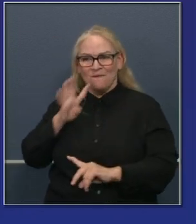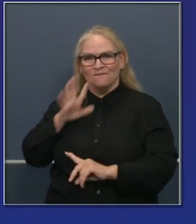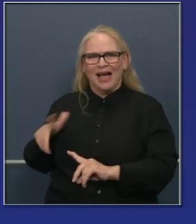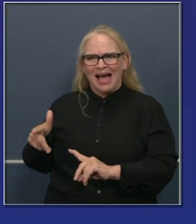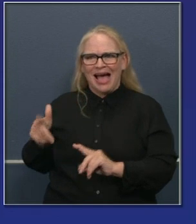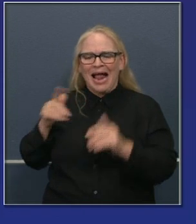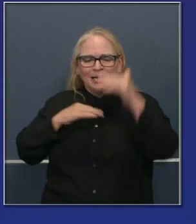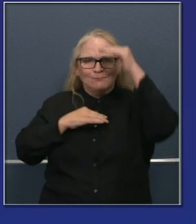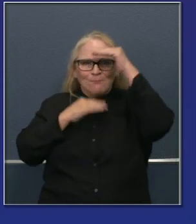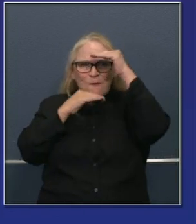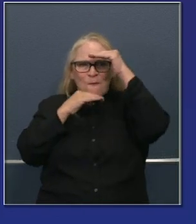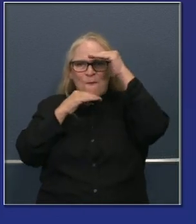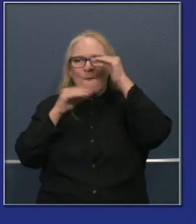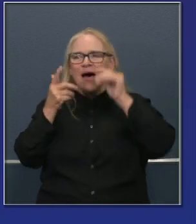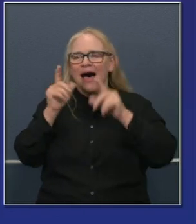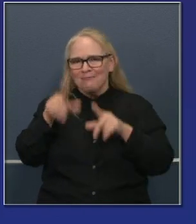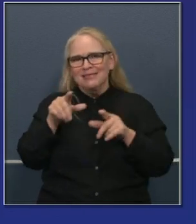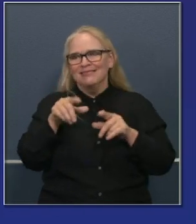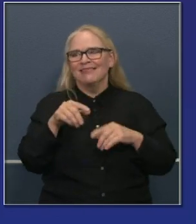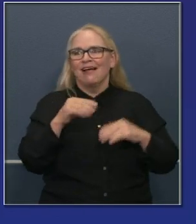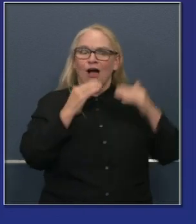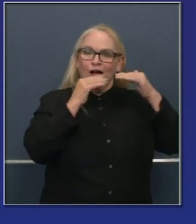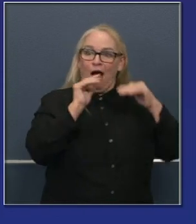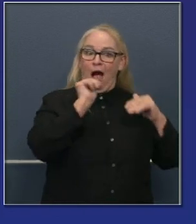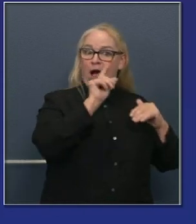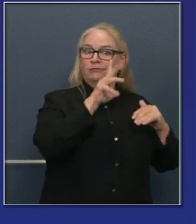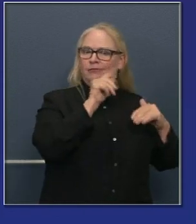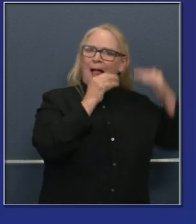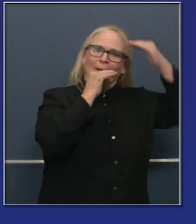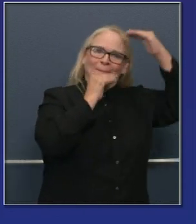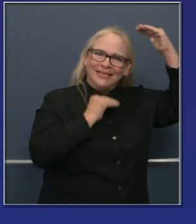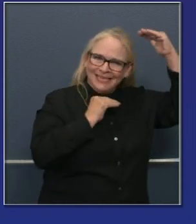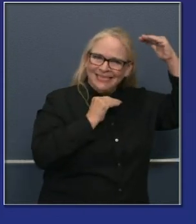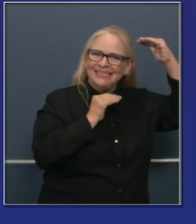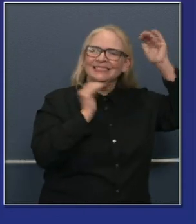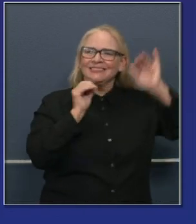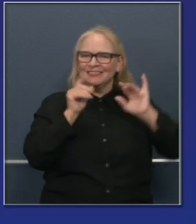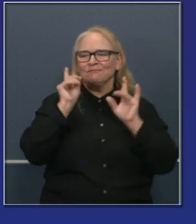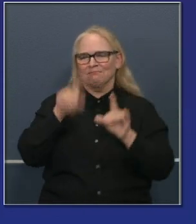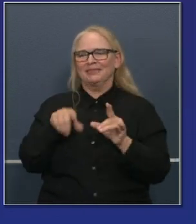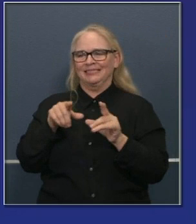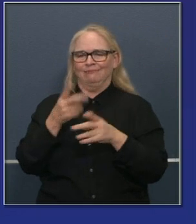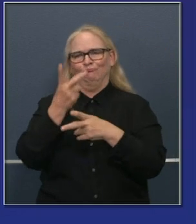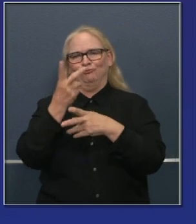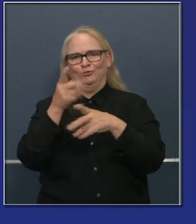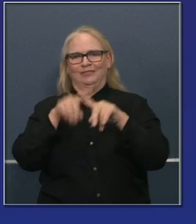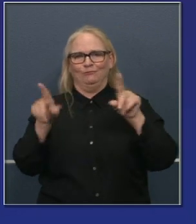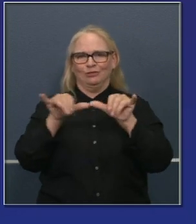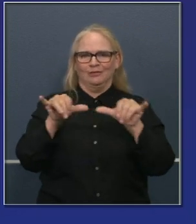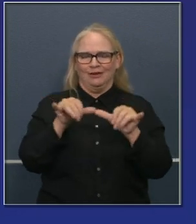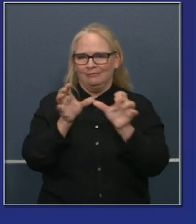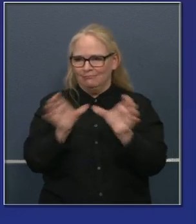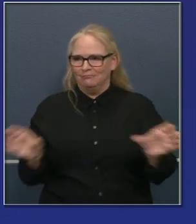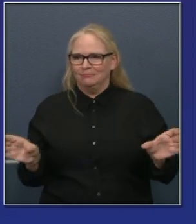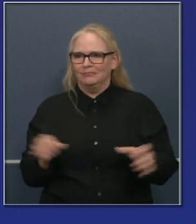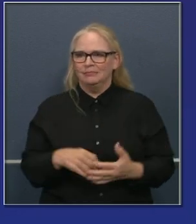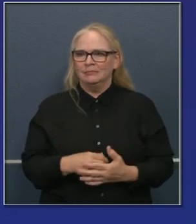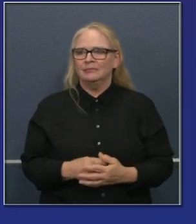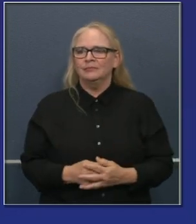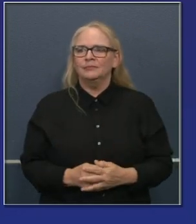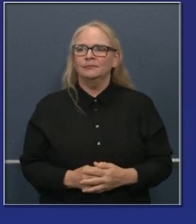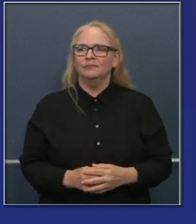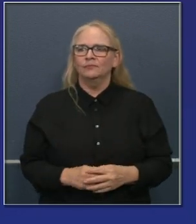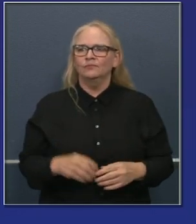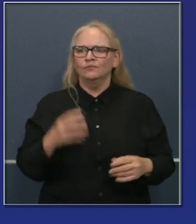6-year-olds have different size spaces than dad and mom. And so we are also considering that in terms of the